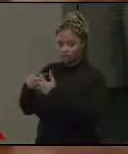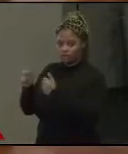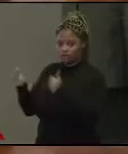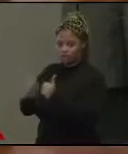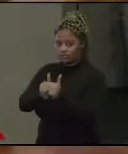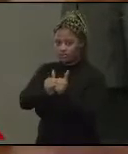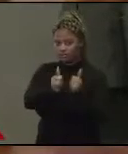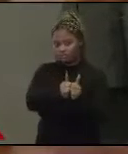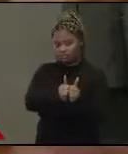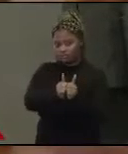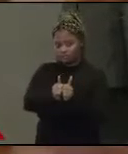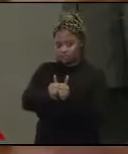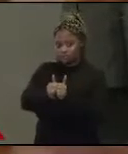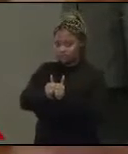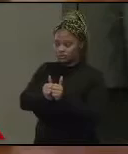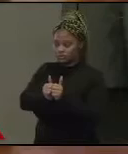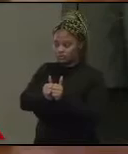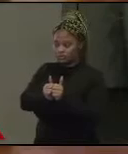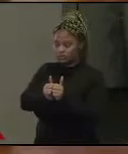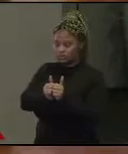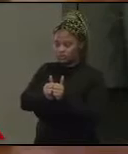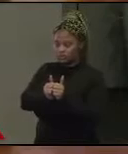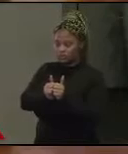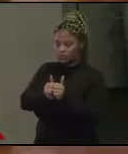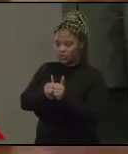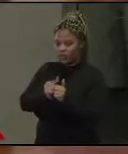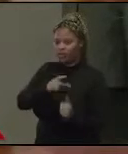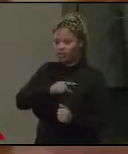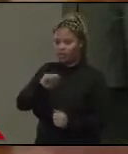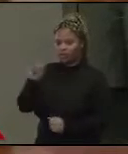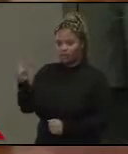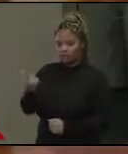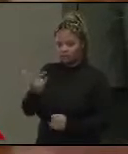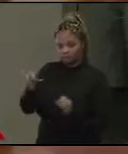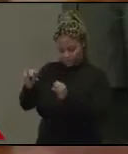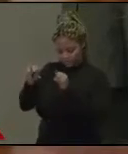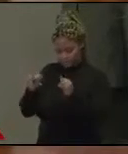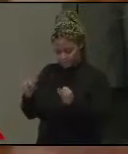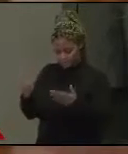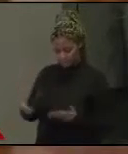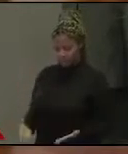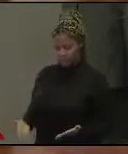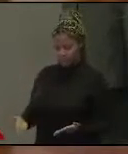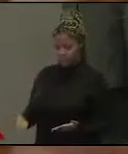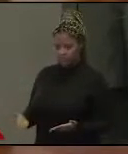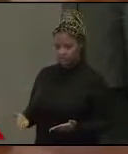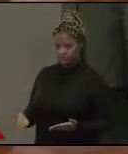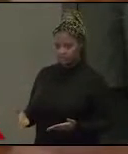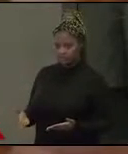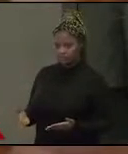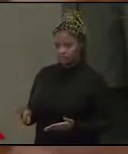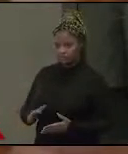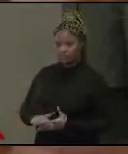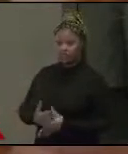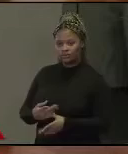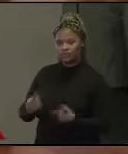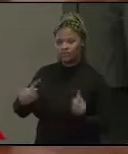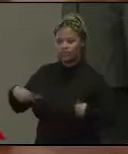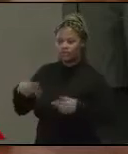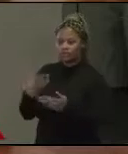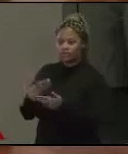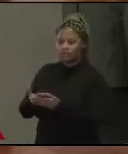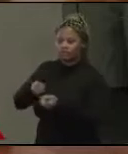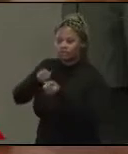behind. The reason why all of you have been invited here is really because we can deliver integrated, sustainable